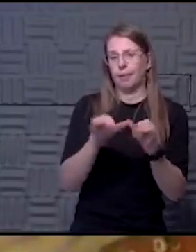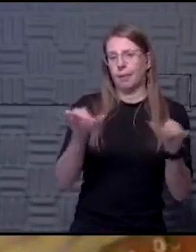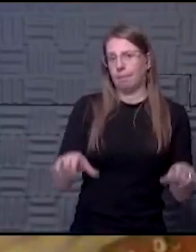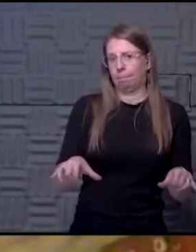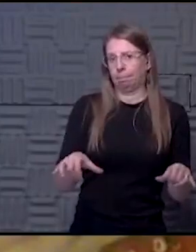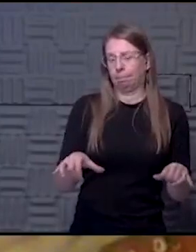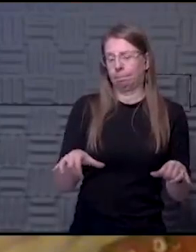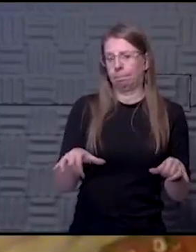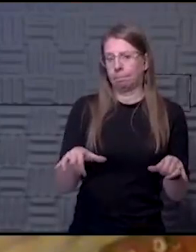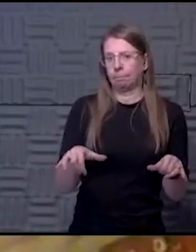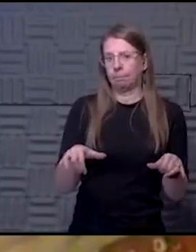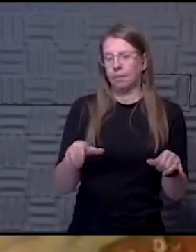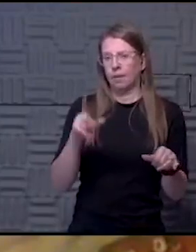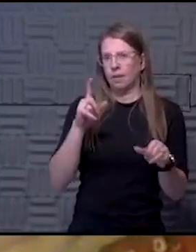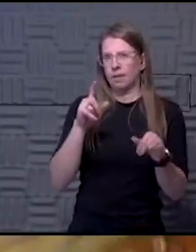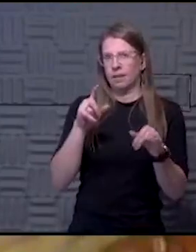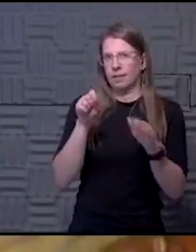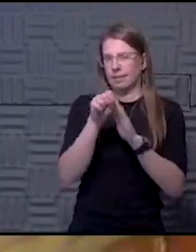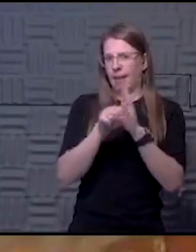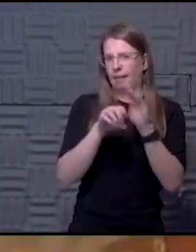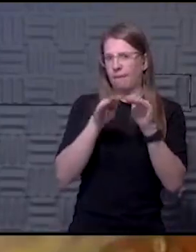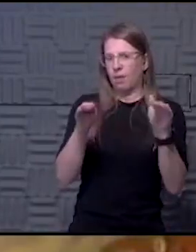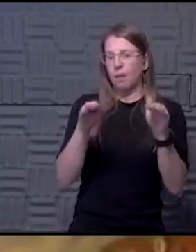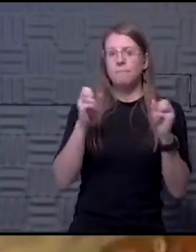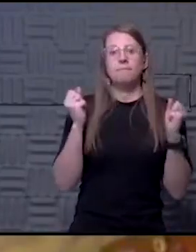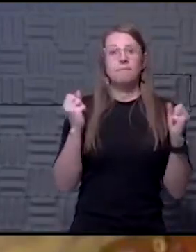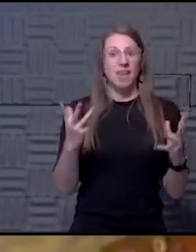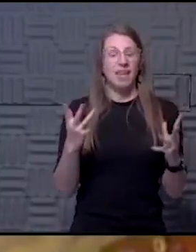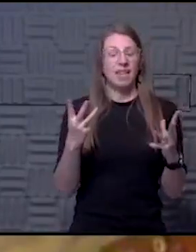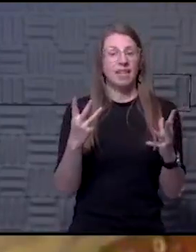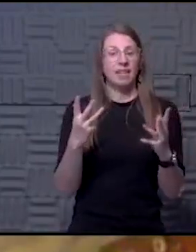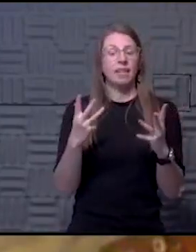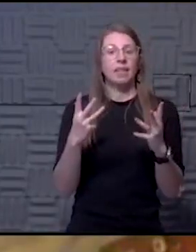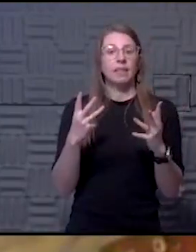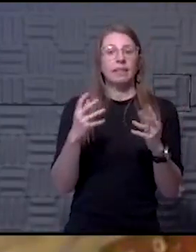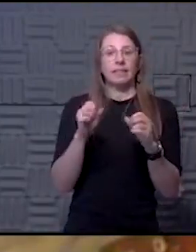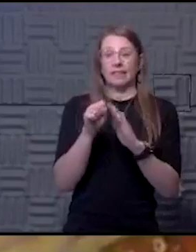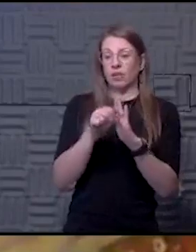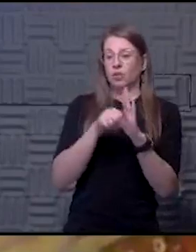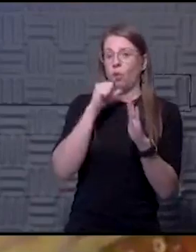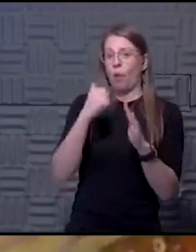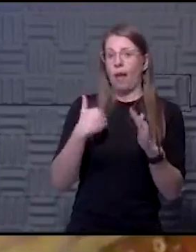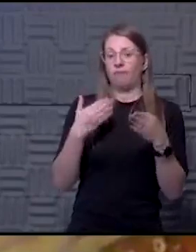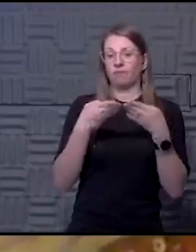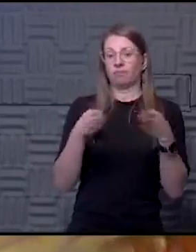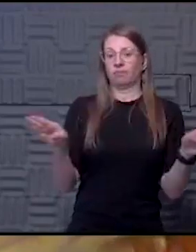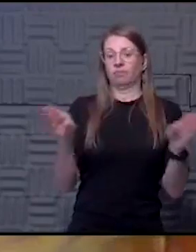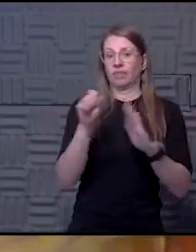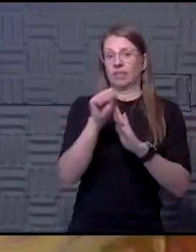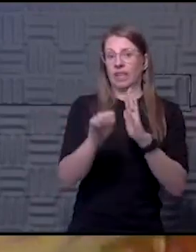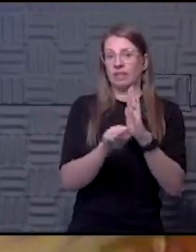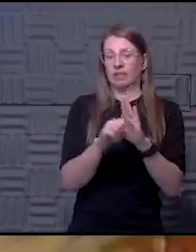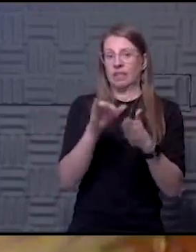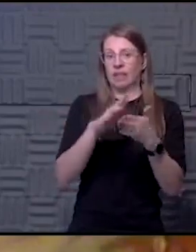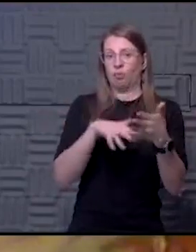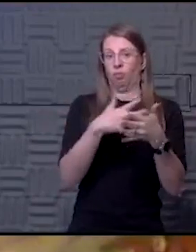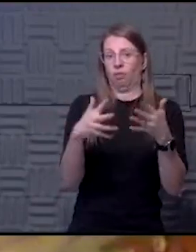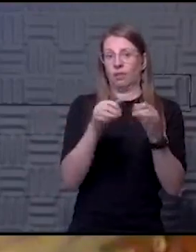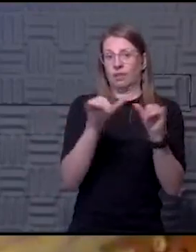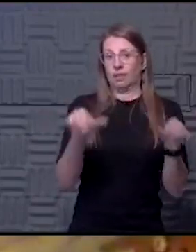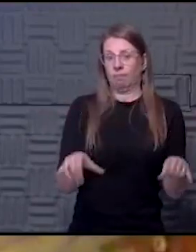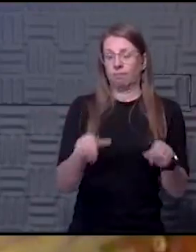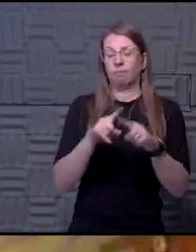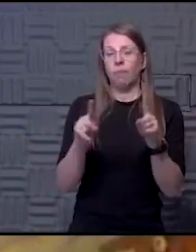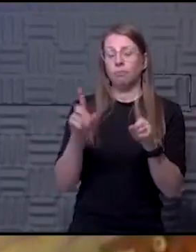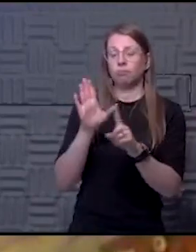at the level of the state. Matter of fact, most states don't have a statewide scheduling system. But I do want to point out to your